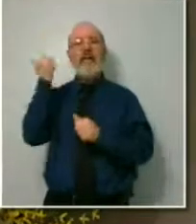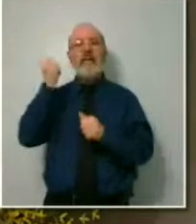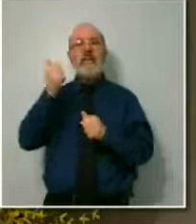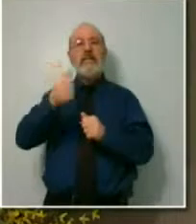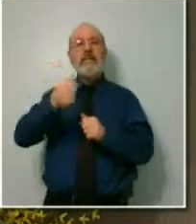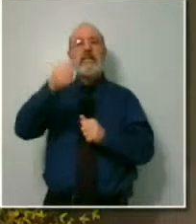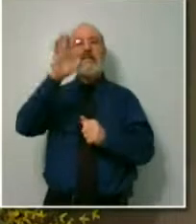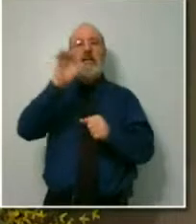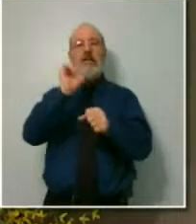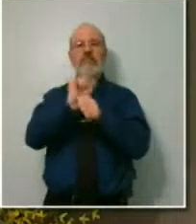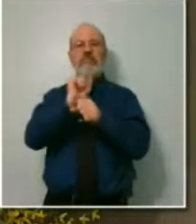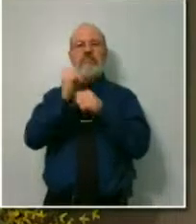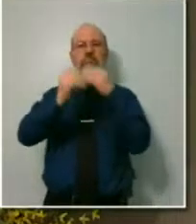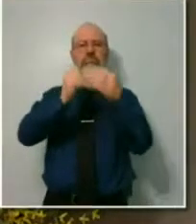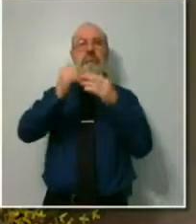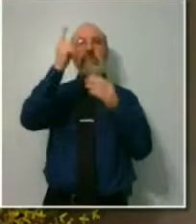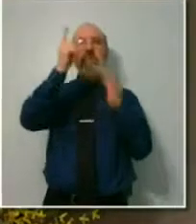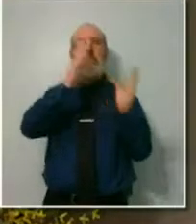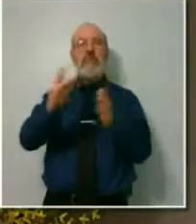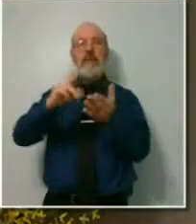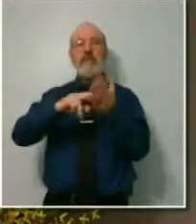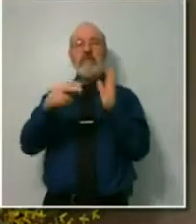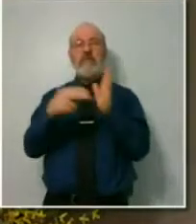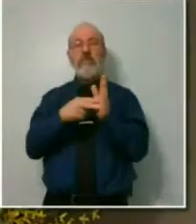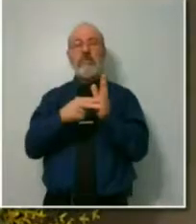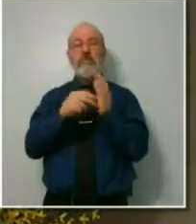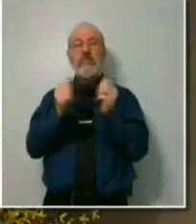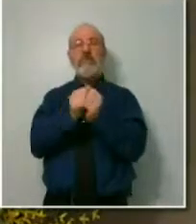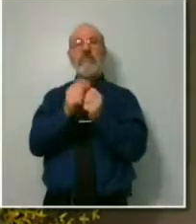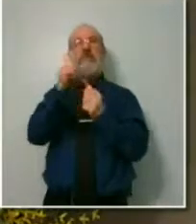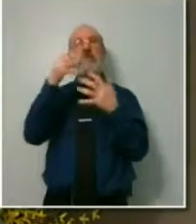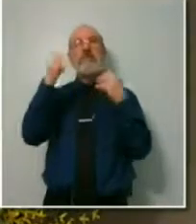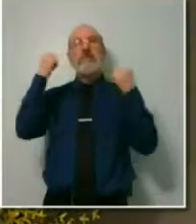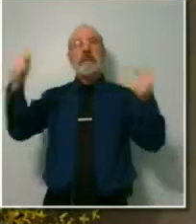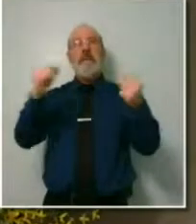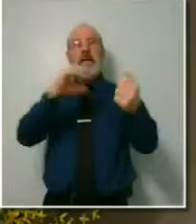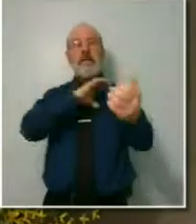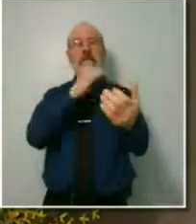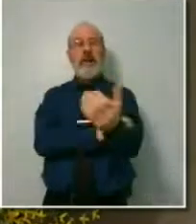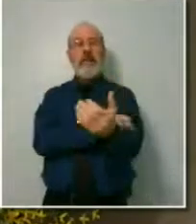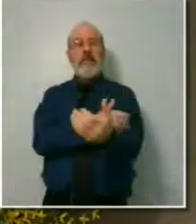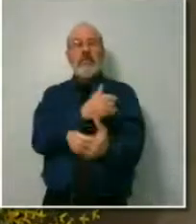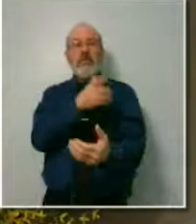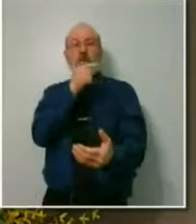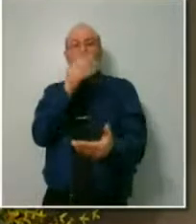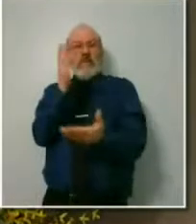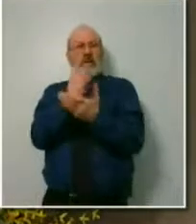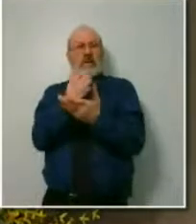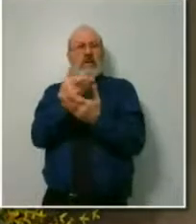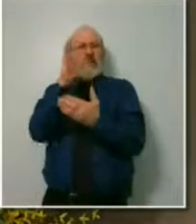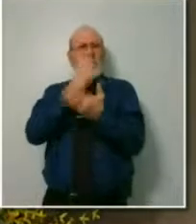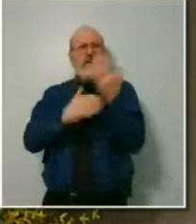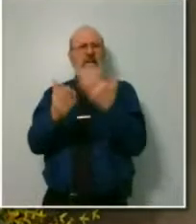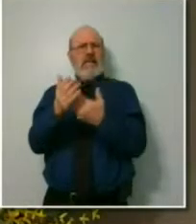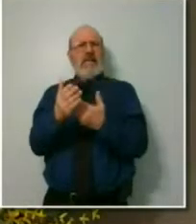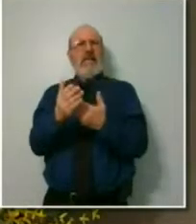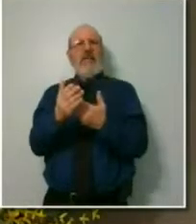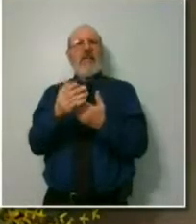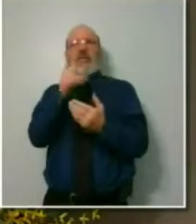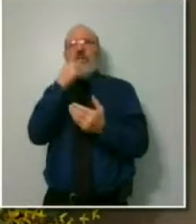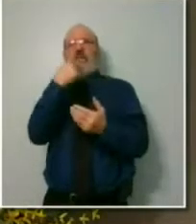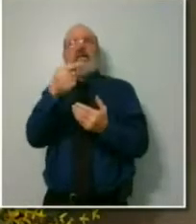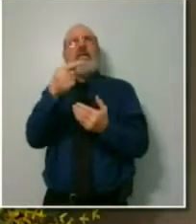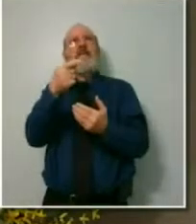and purpose with his mighty power. And who can stay his hand? Who can say, what doest thou? No one can